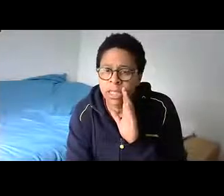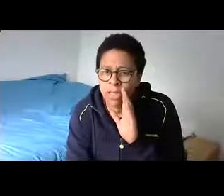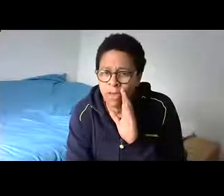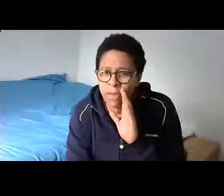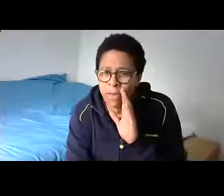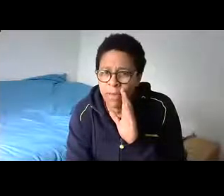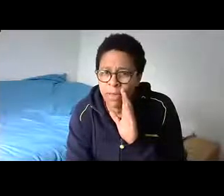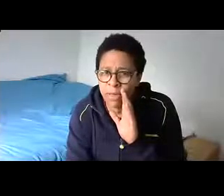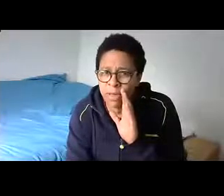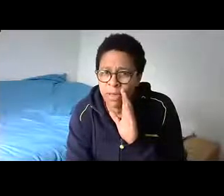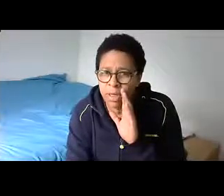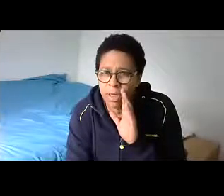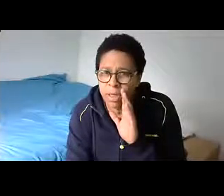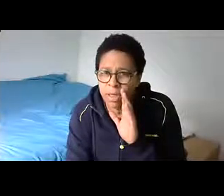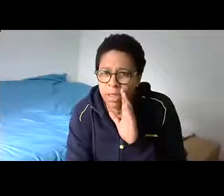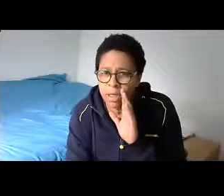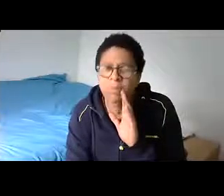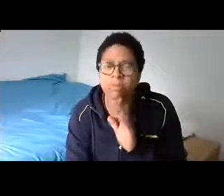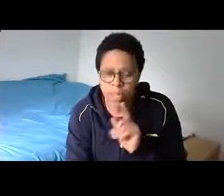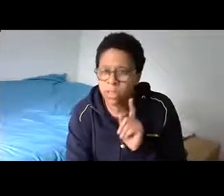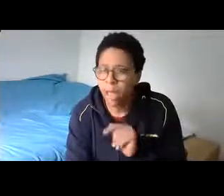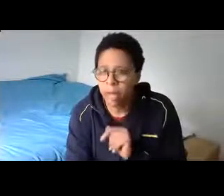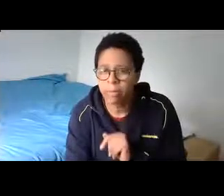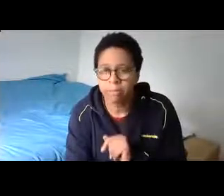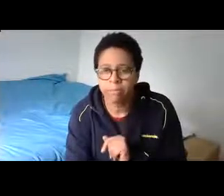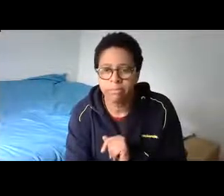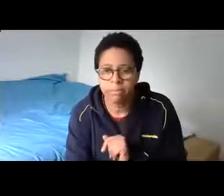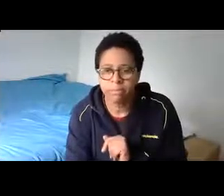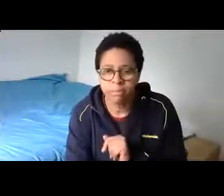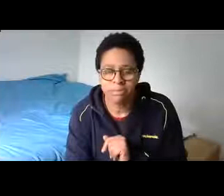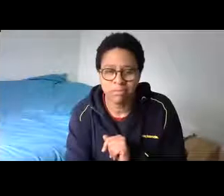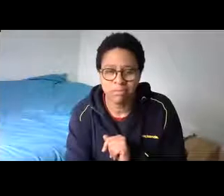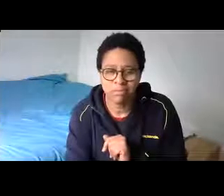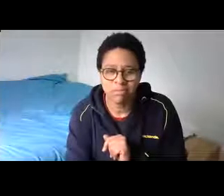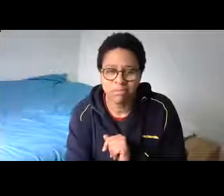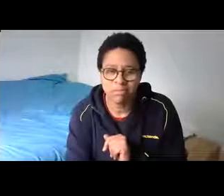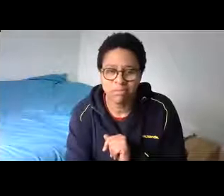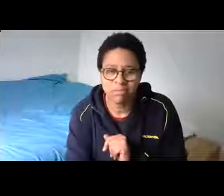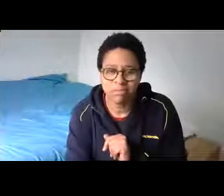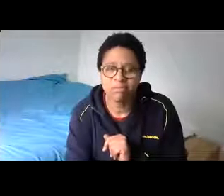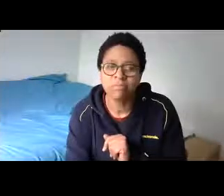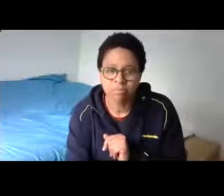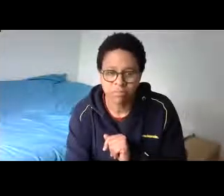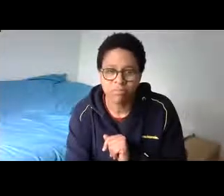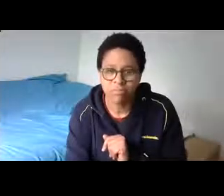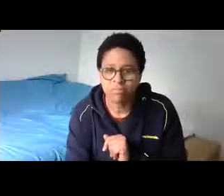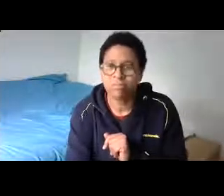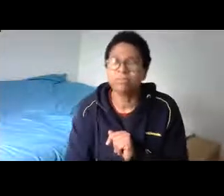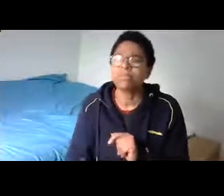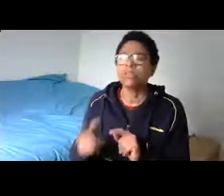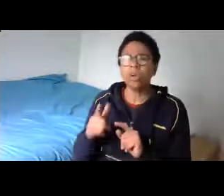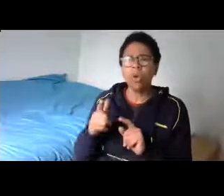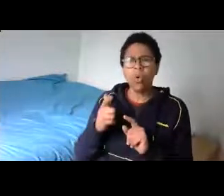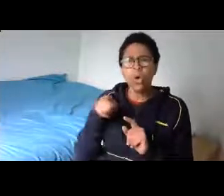Is that direct payment? Direct payment, yeah, sorry. Yeah, it is a direct payment.